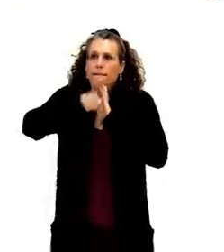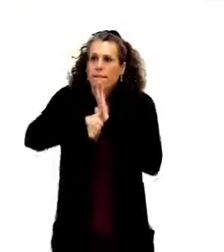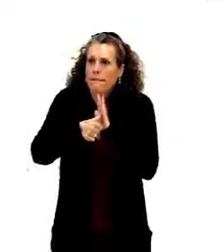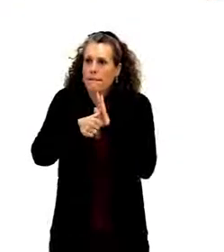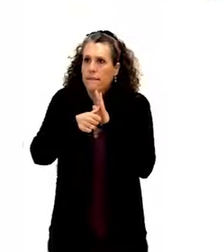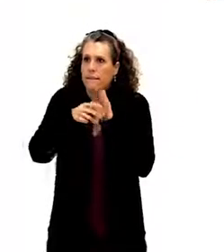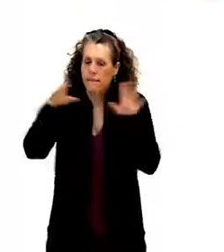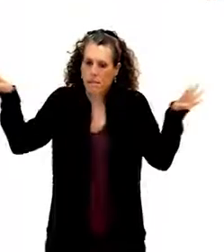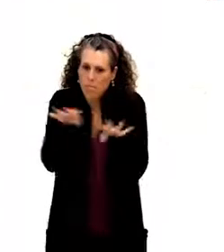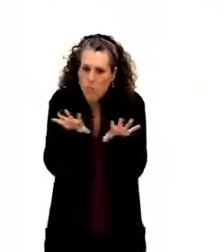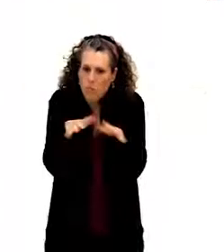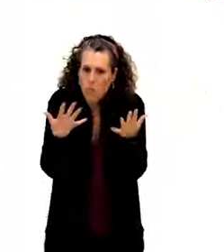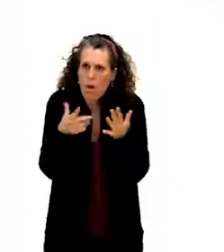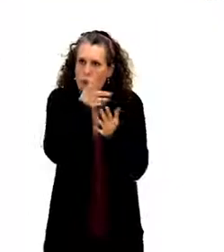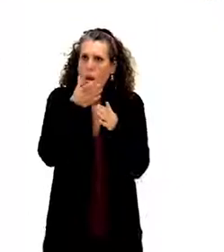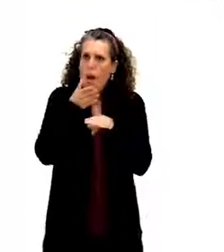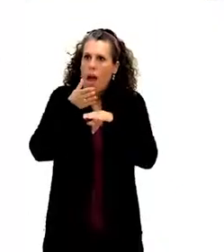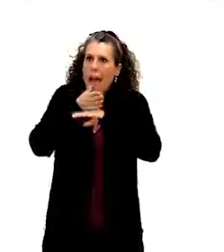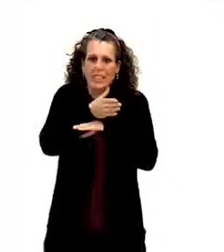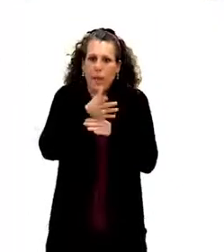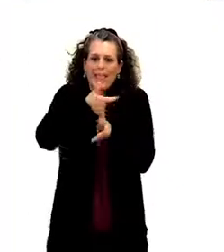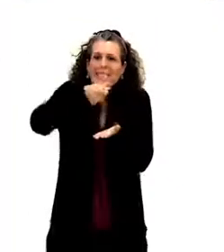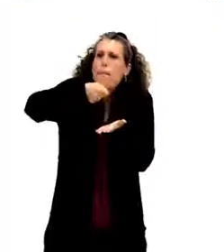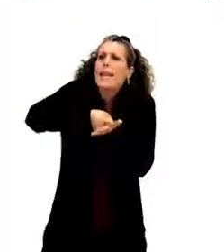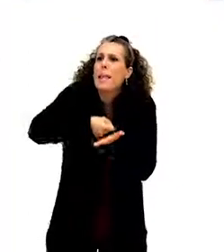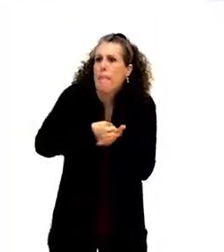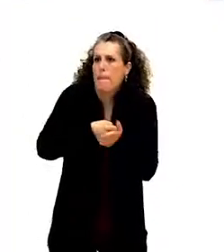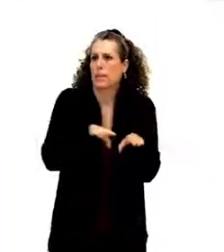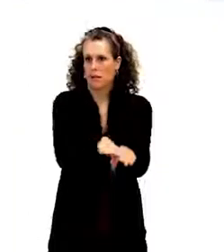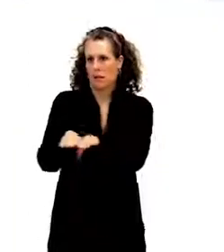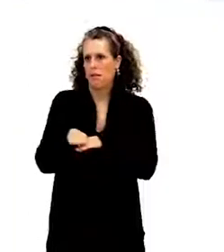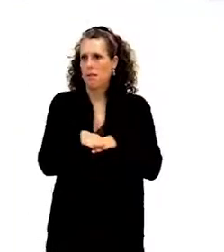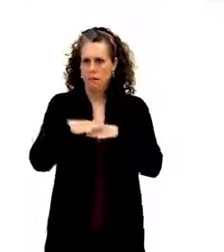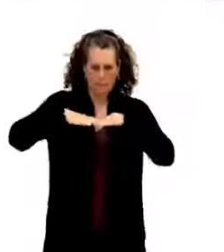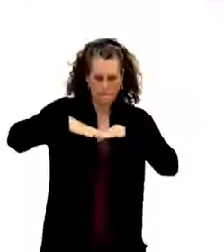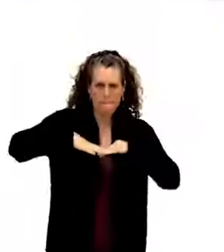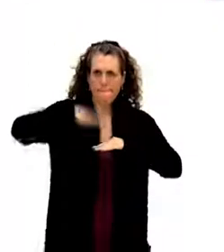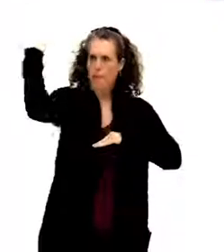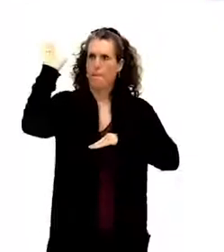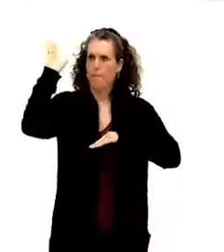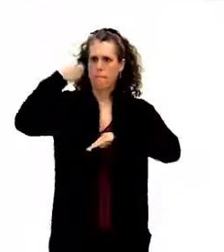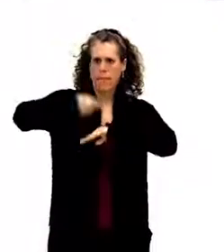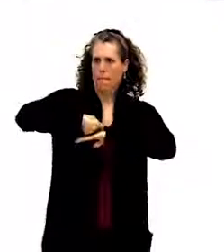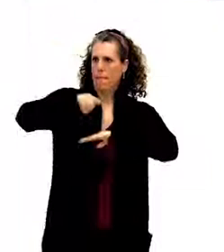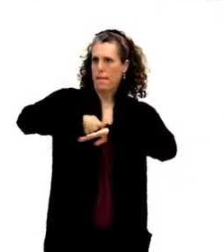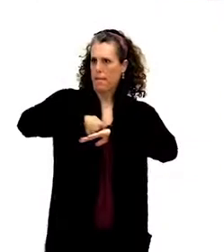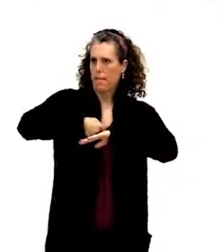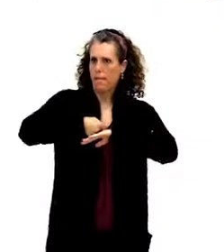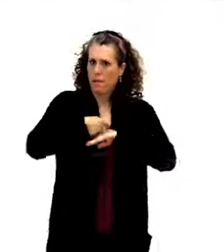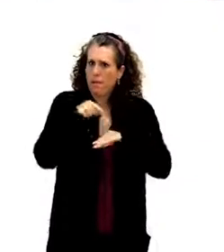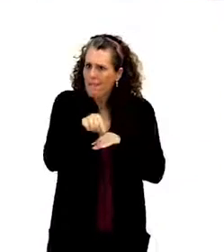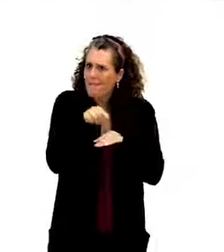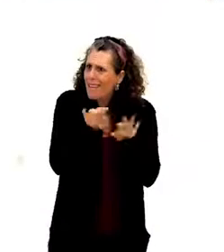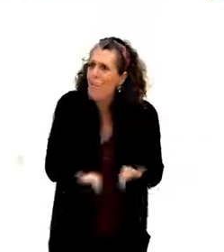as a minimum standard. That's important. That's important from